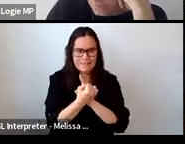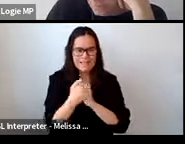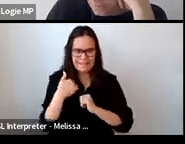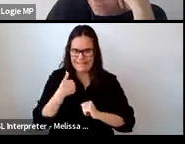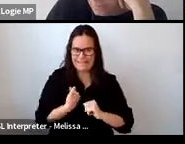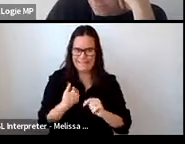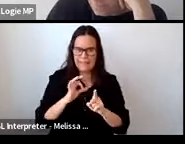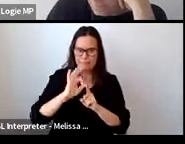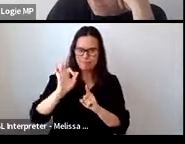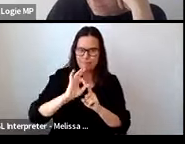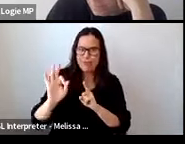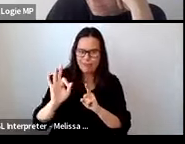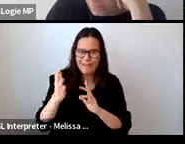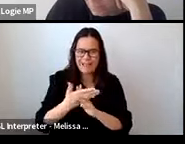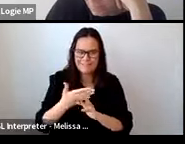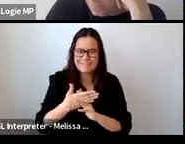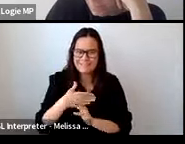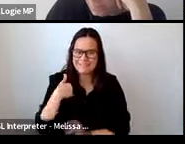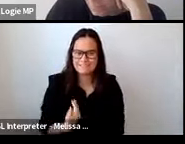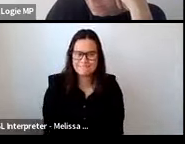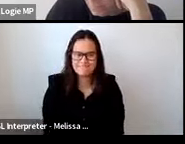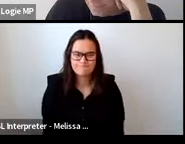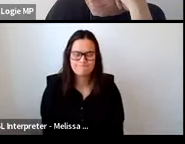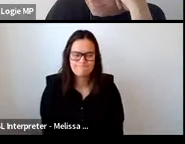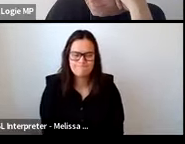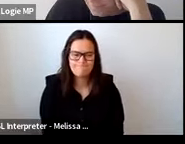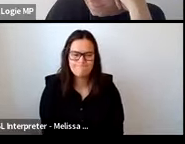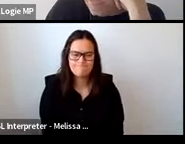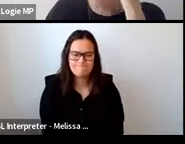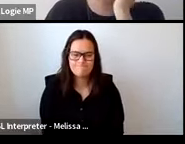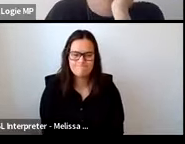around amenity. The